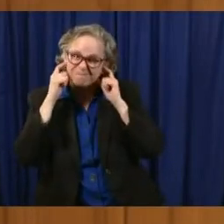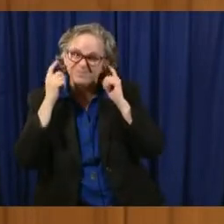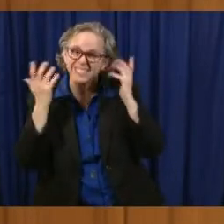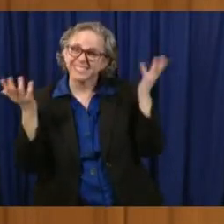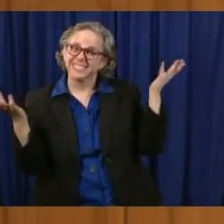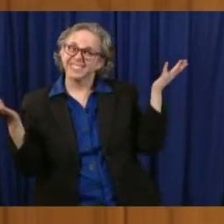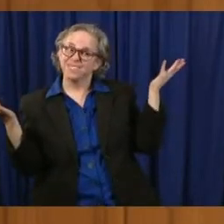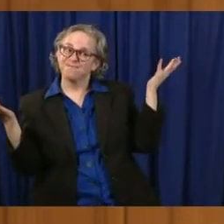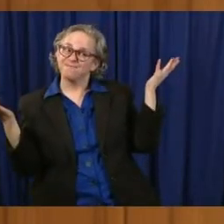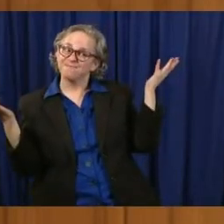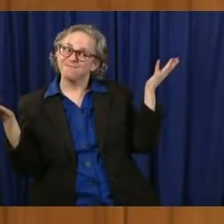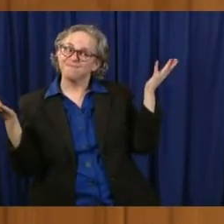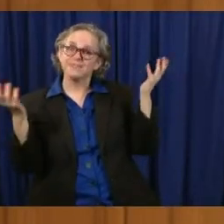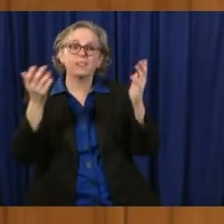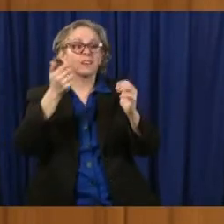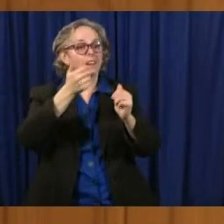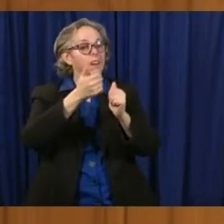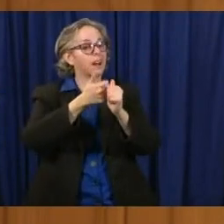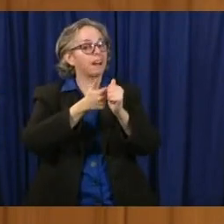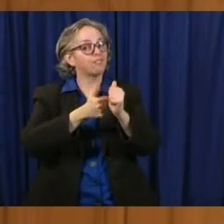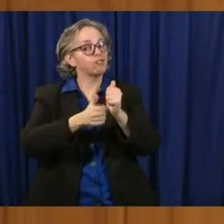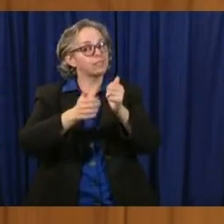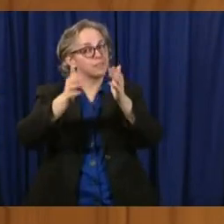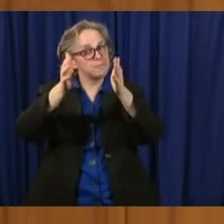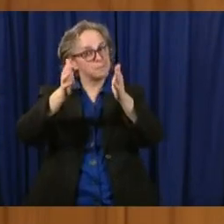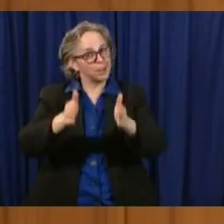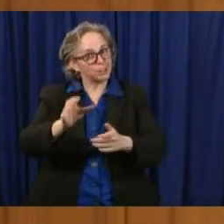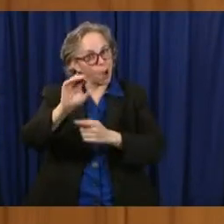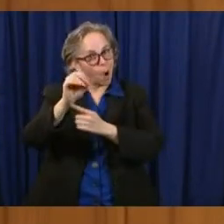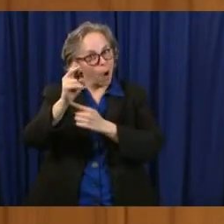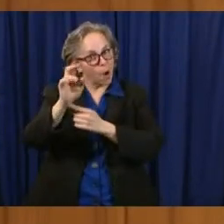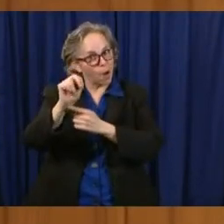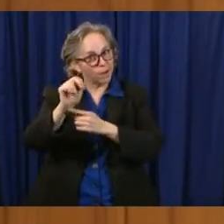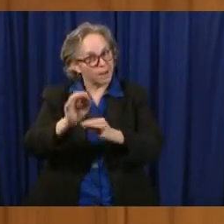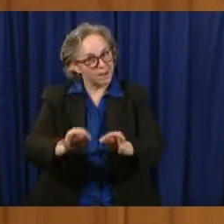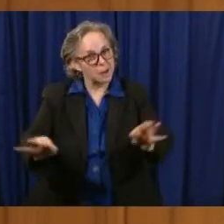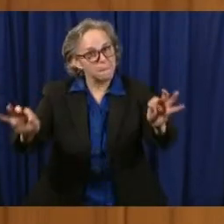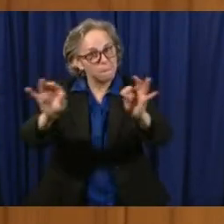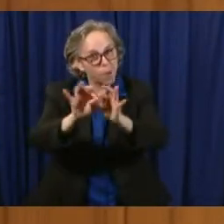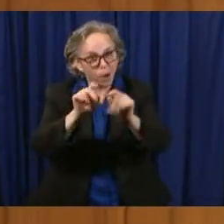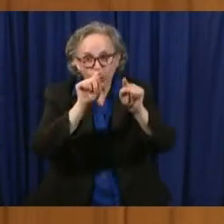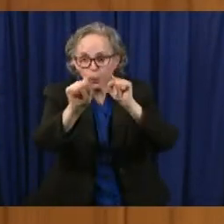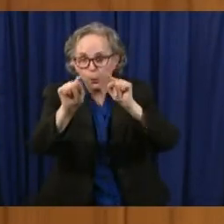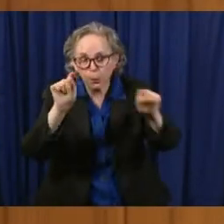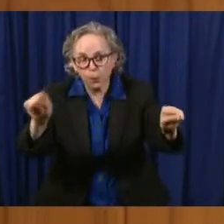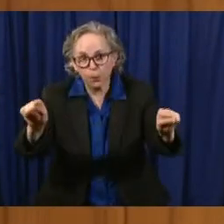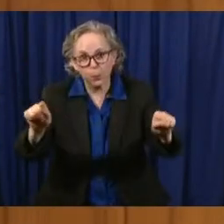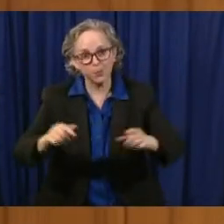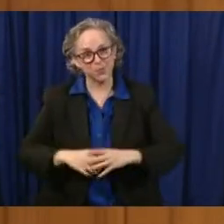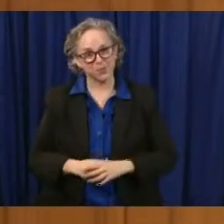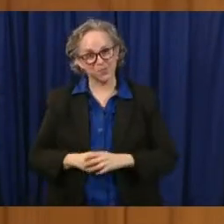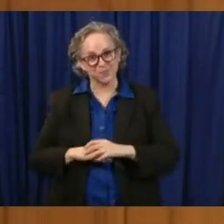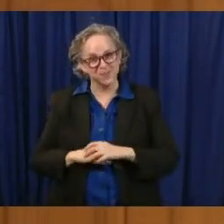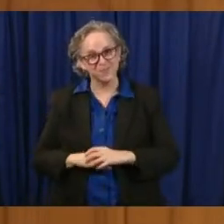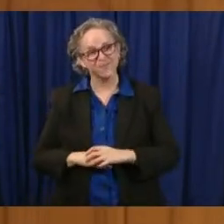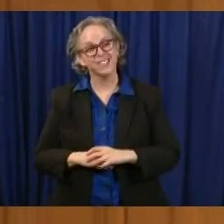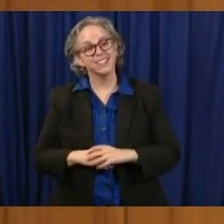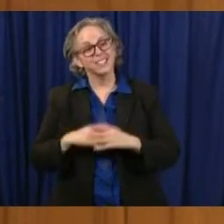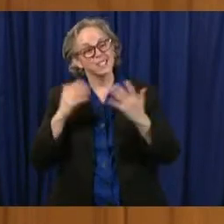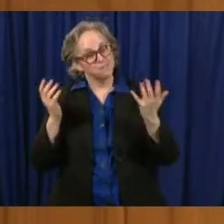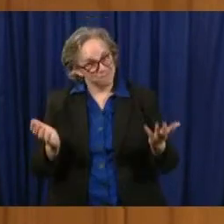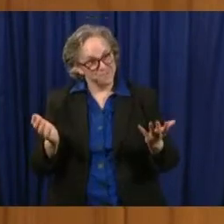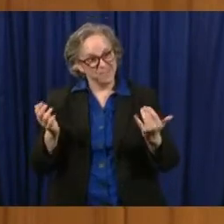access to them is going to be important. Similarly, in the week to come, we're going to talk a lot more about our work on